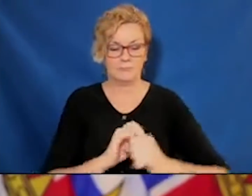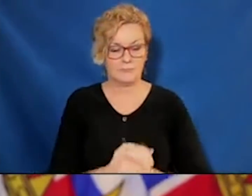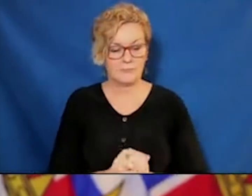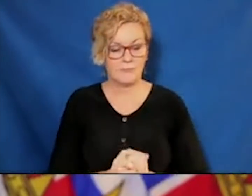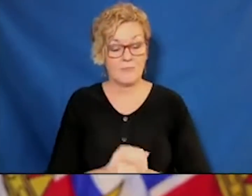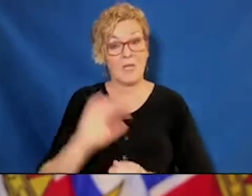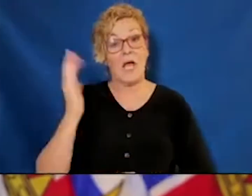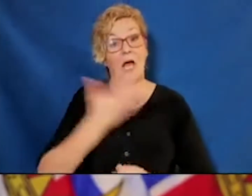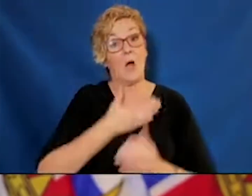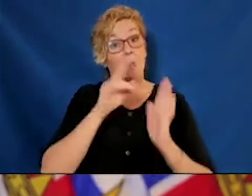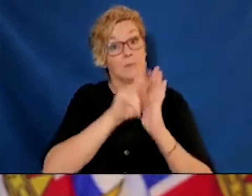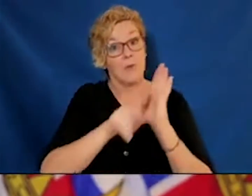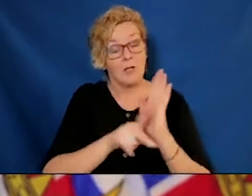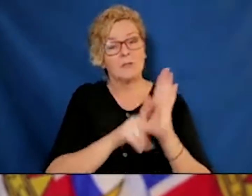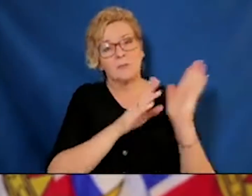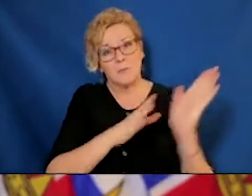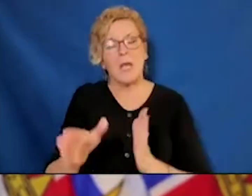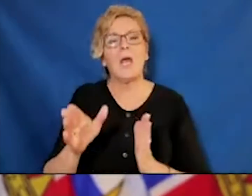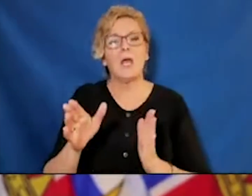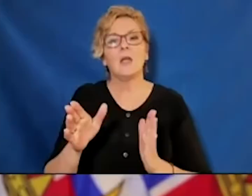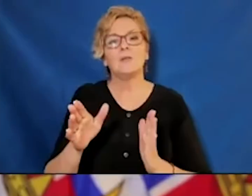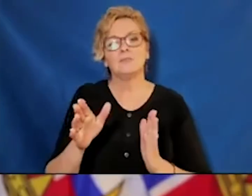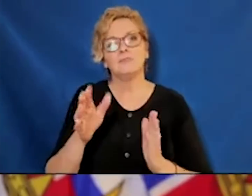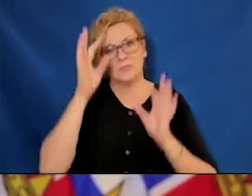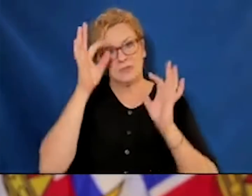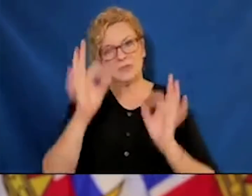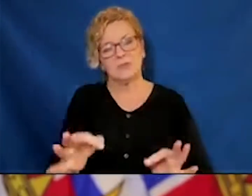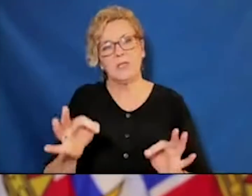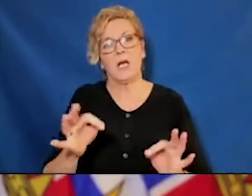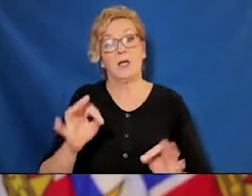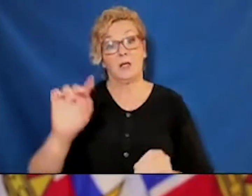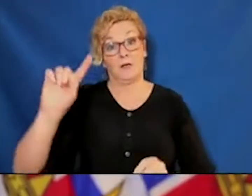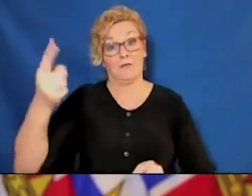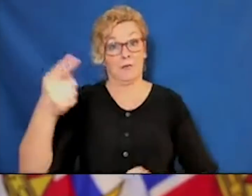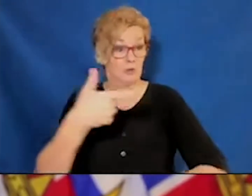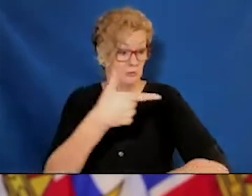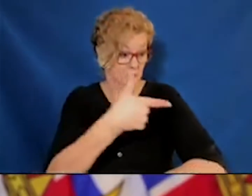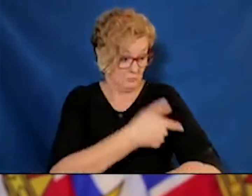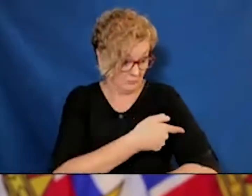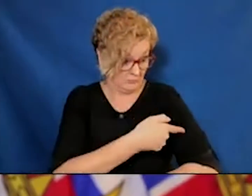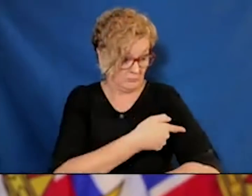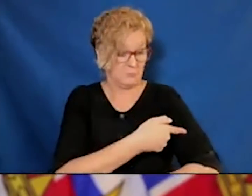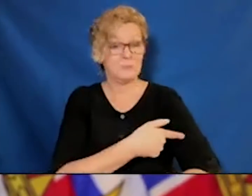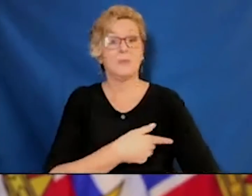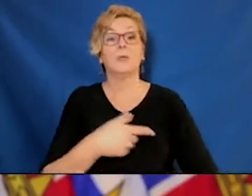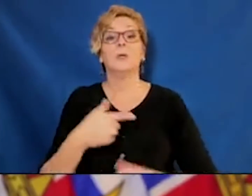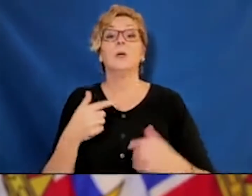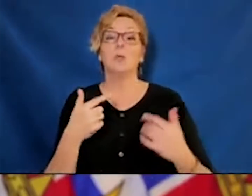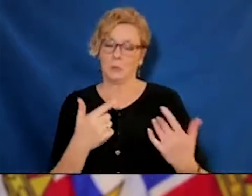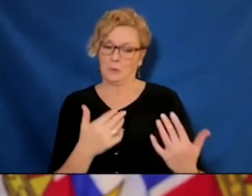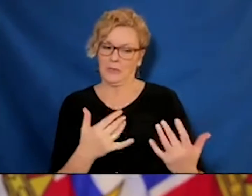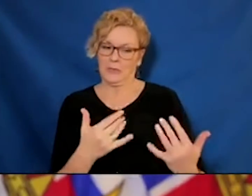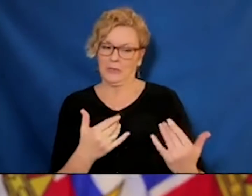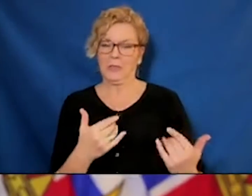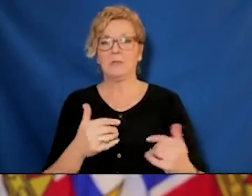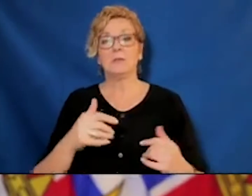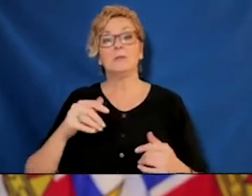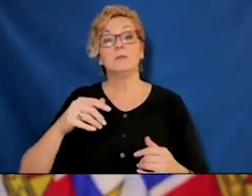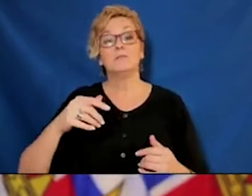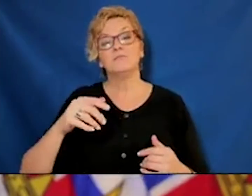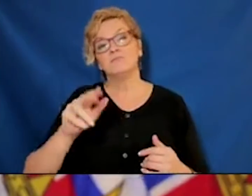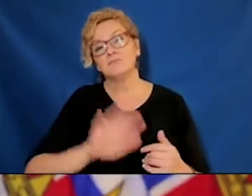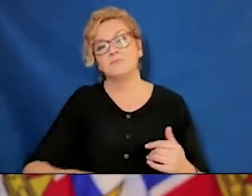later. So that is the process between December and March. And that is because we know